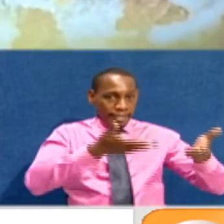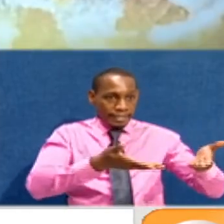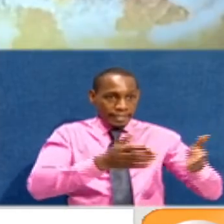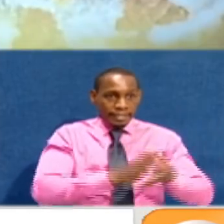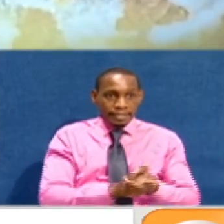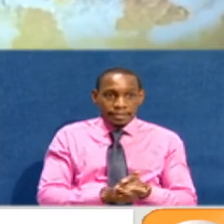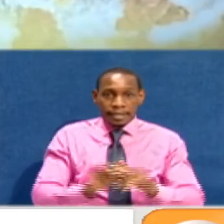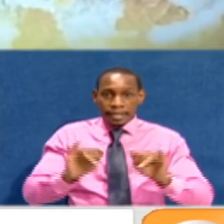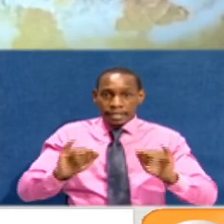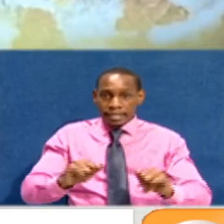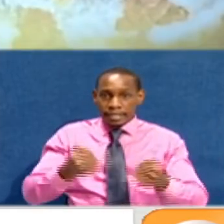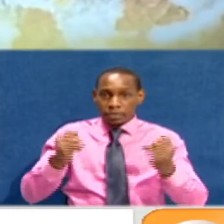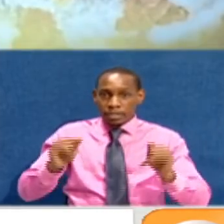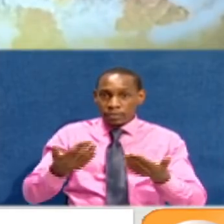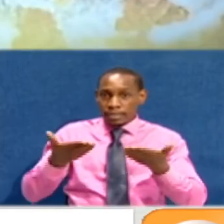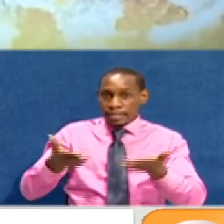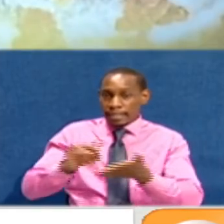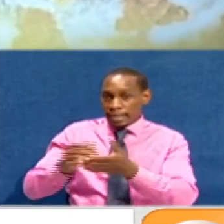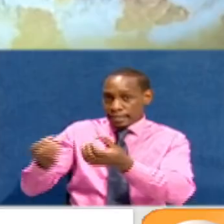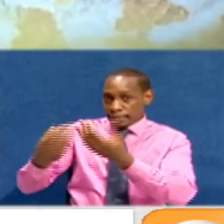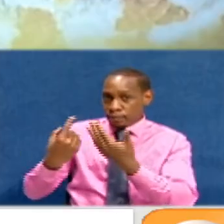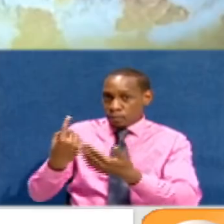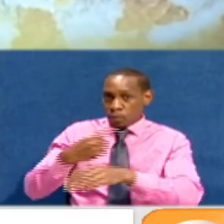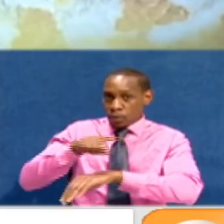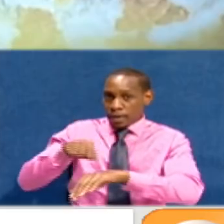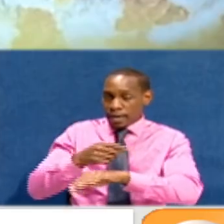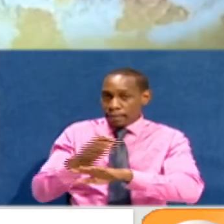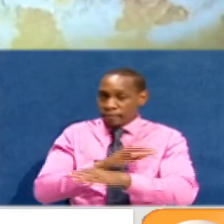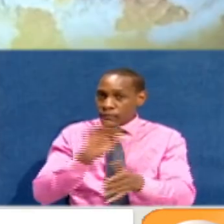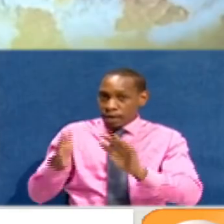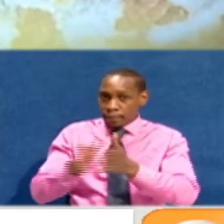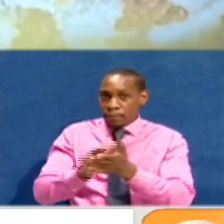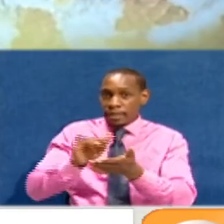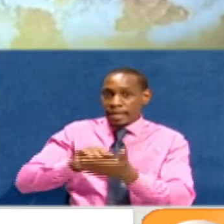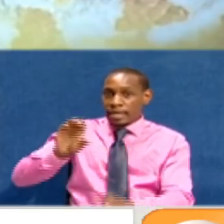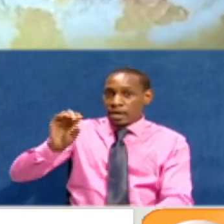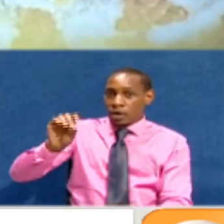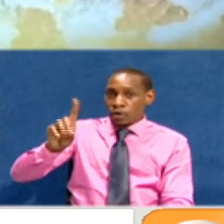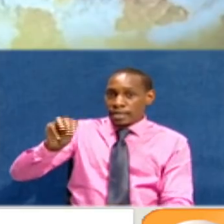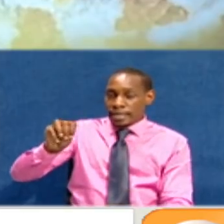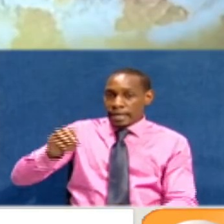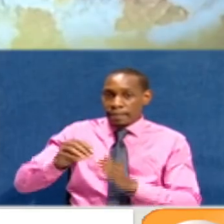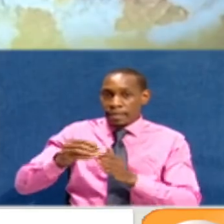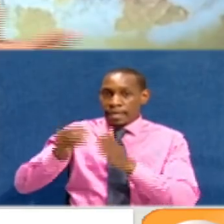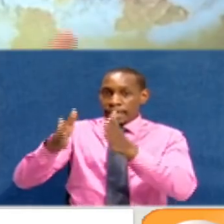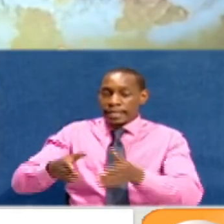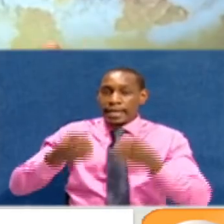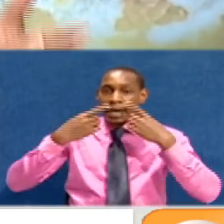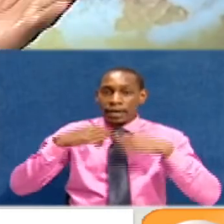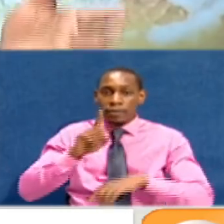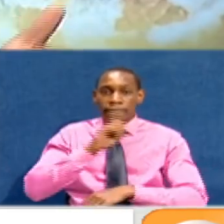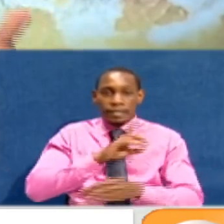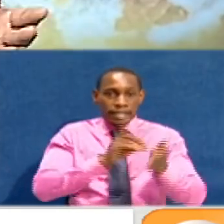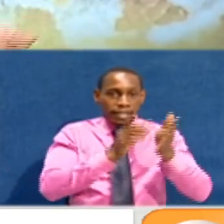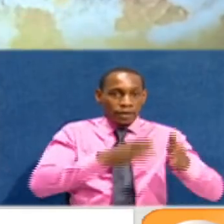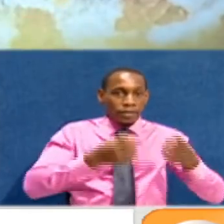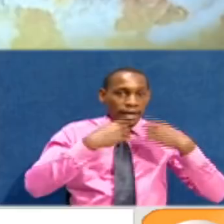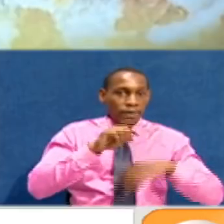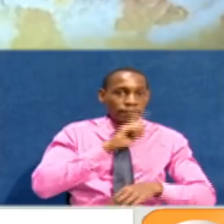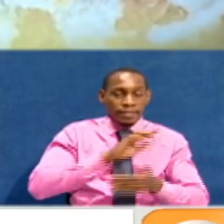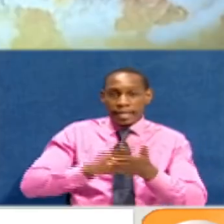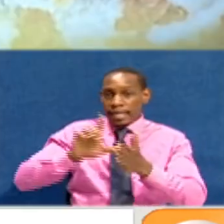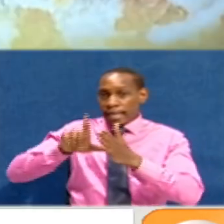now. Just breaking news, Lenas, we are getting in the last hour or so, ODM Raila Odinga announcing, I think the doctor